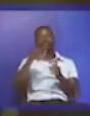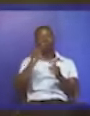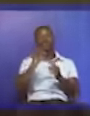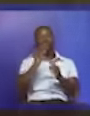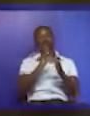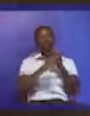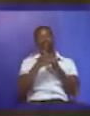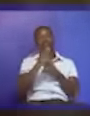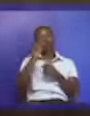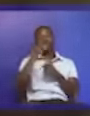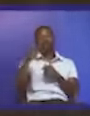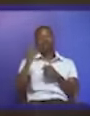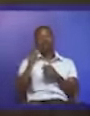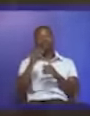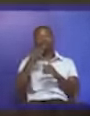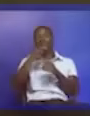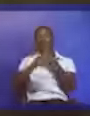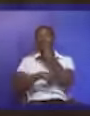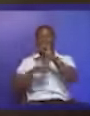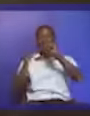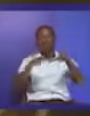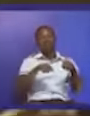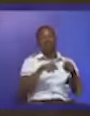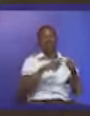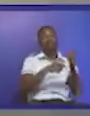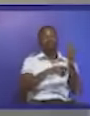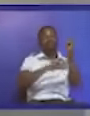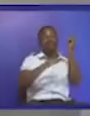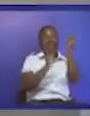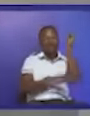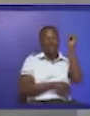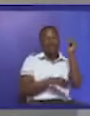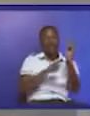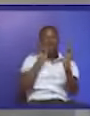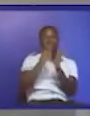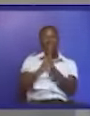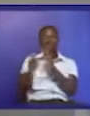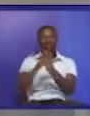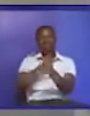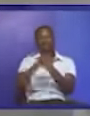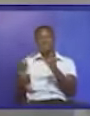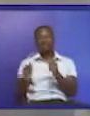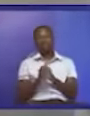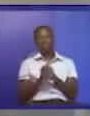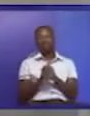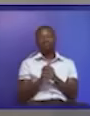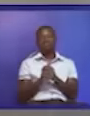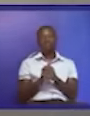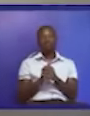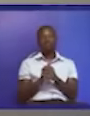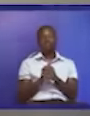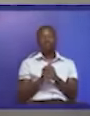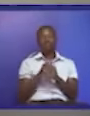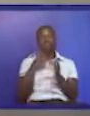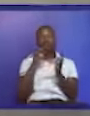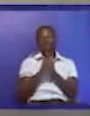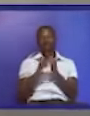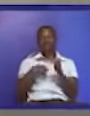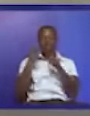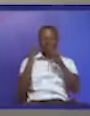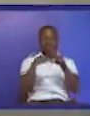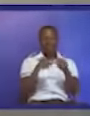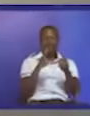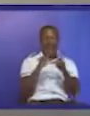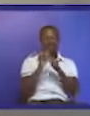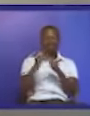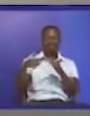but for to steal, to kill, and to destroy. Please help that gentleman. It says, but I am come that he may